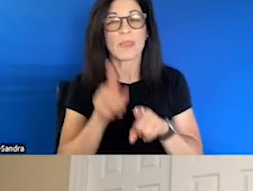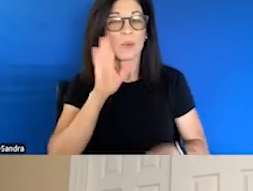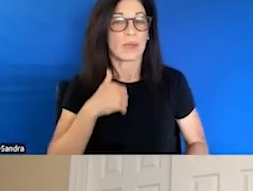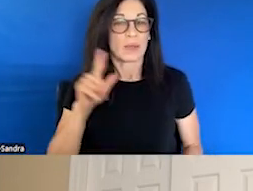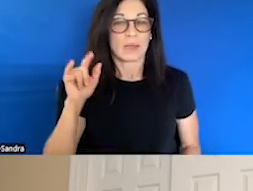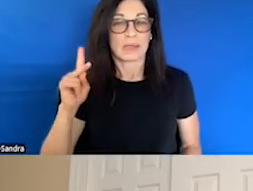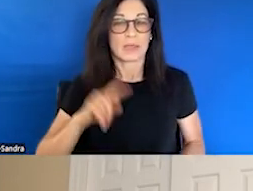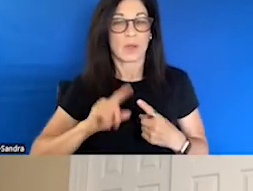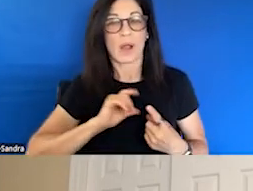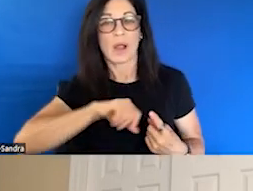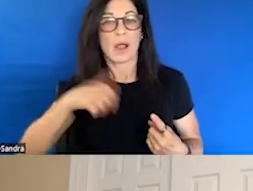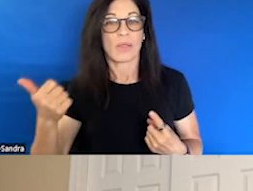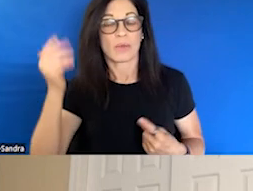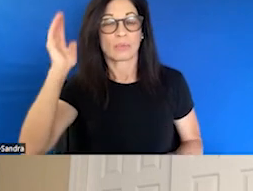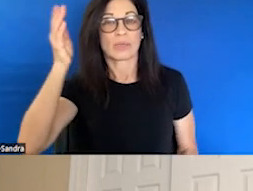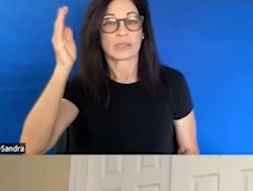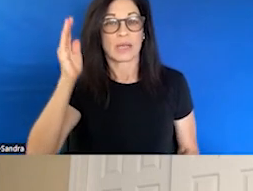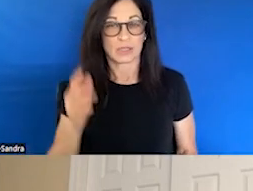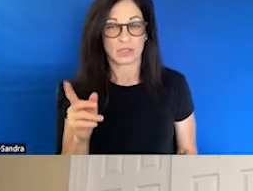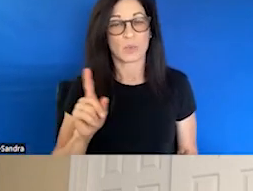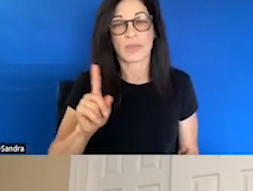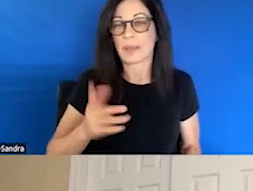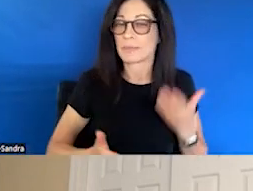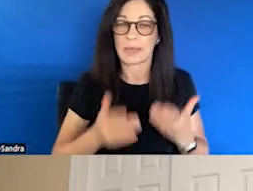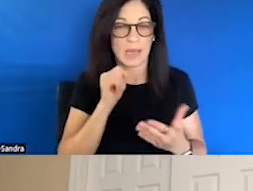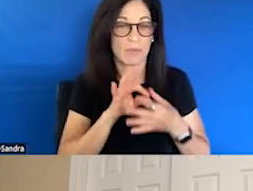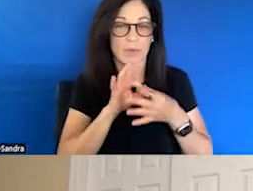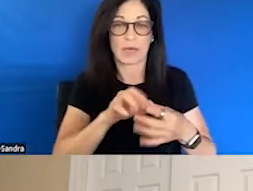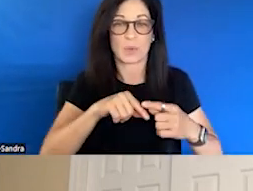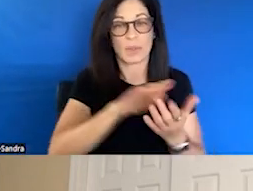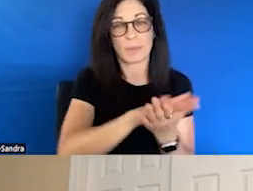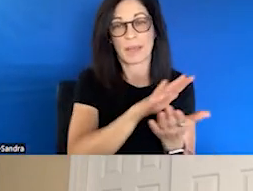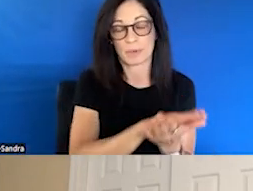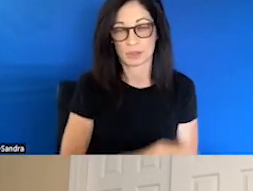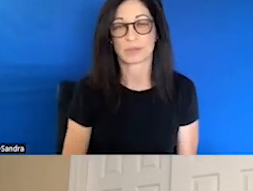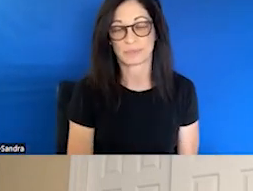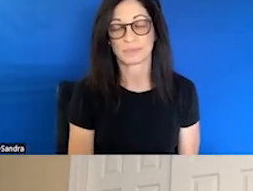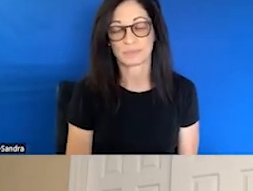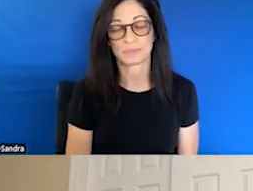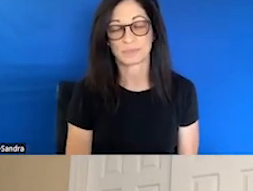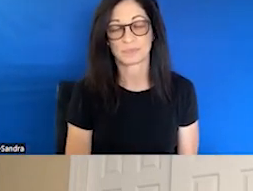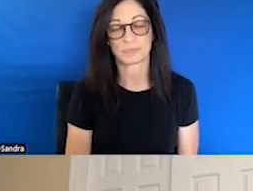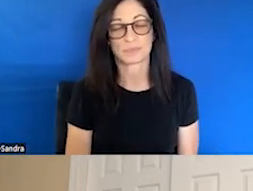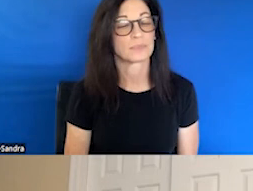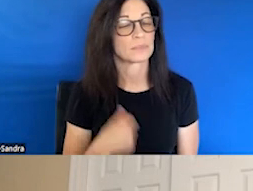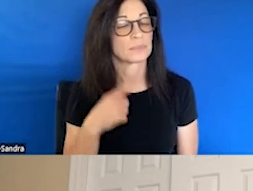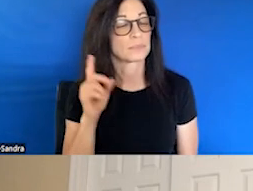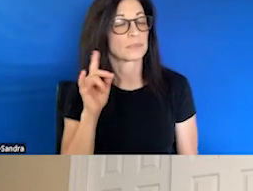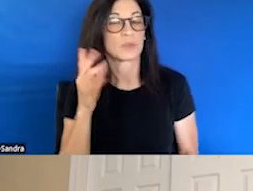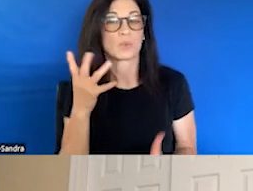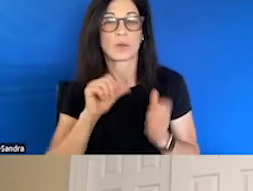other presentations that where they may not be related to the papers. I did want to highlight two